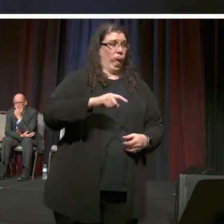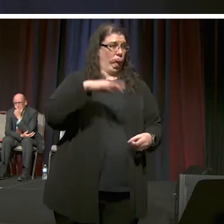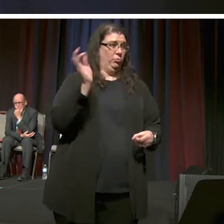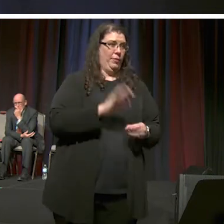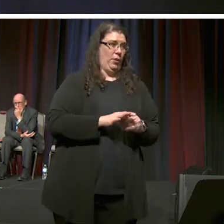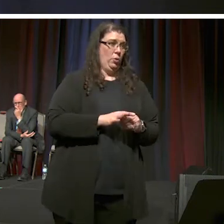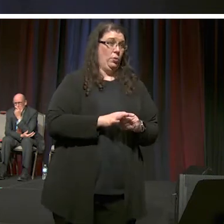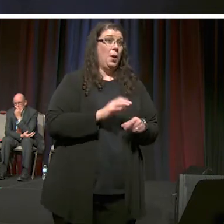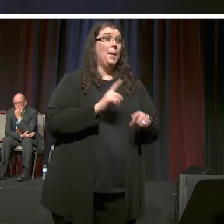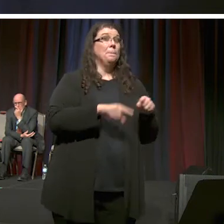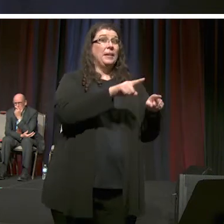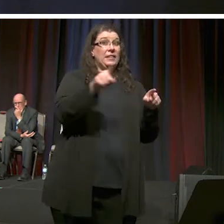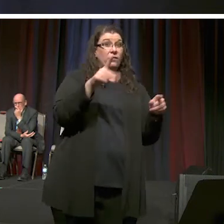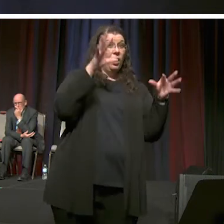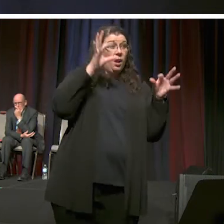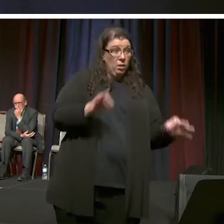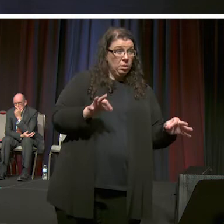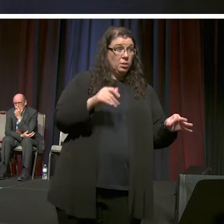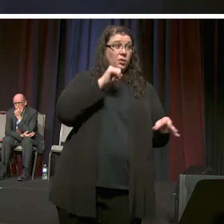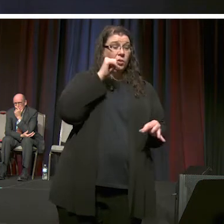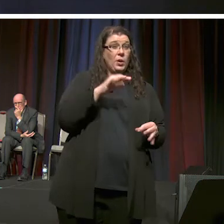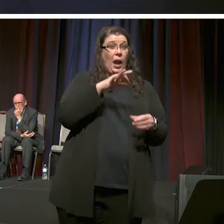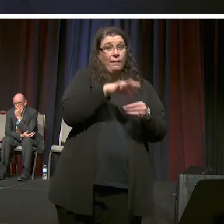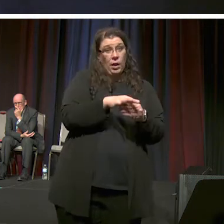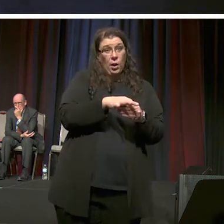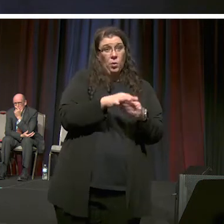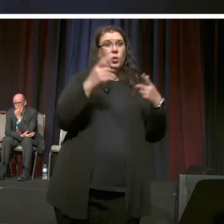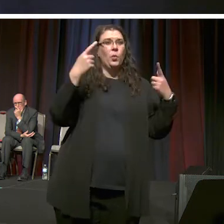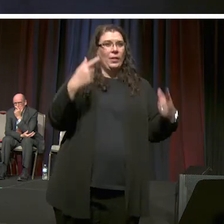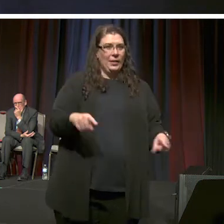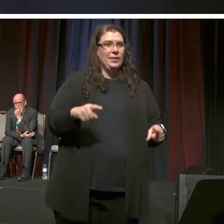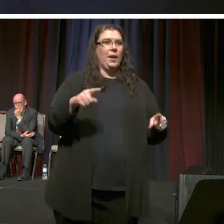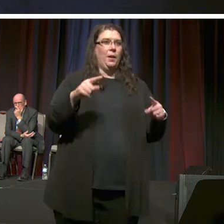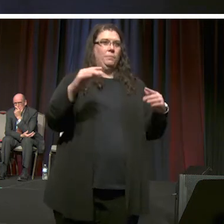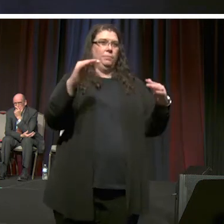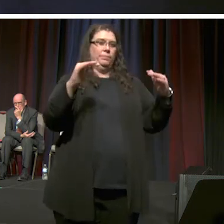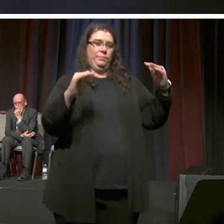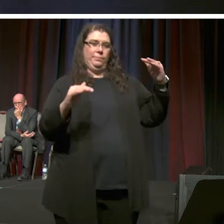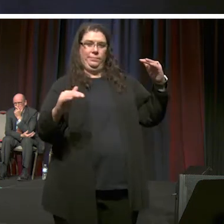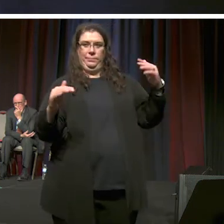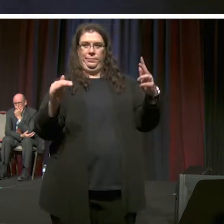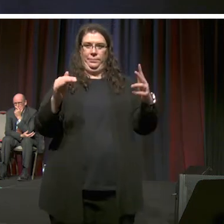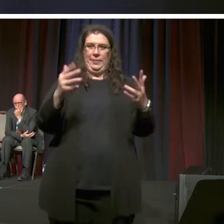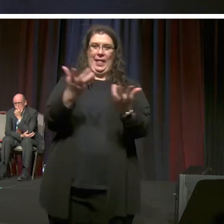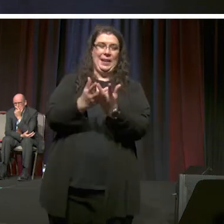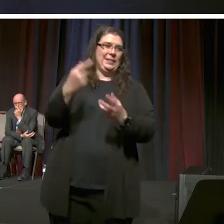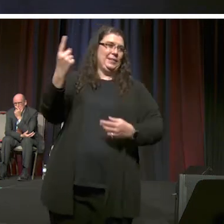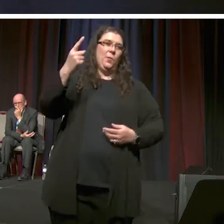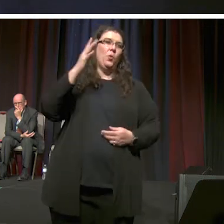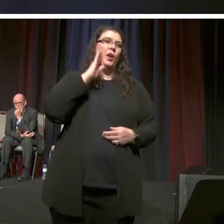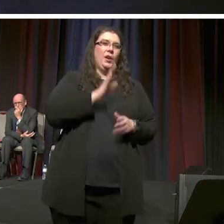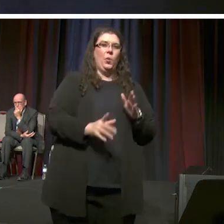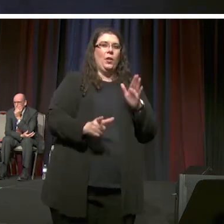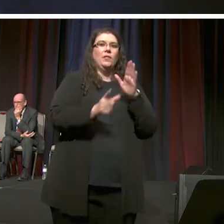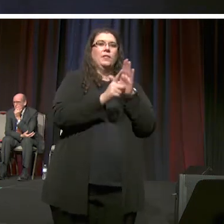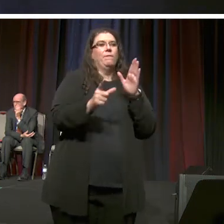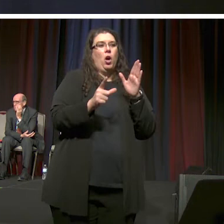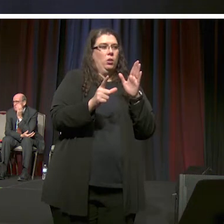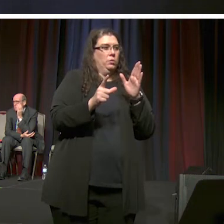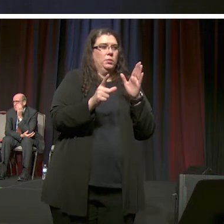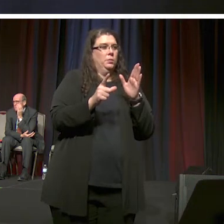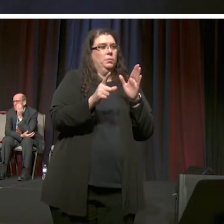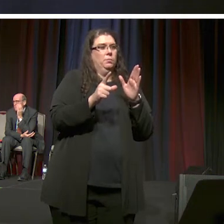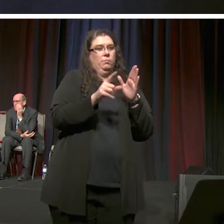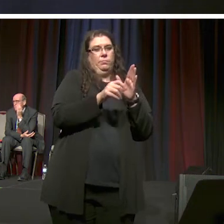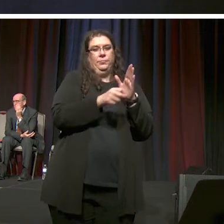if you do not vote, you will end up aligning somewhere. There will be a default place